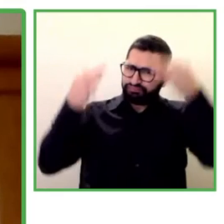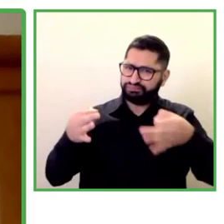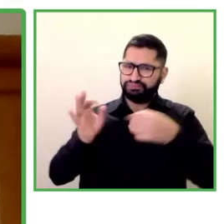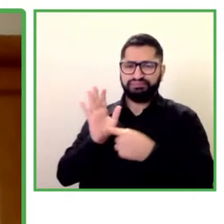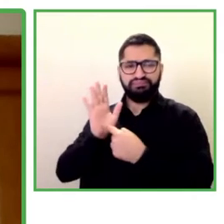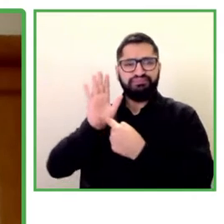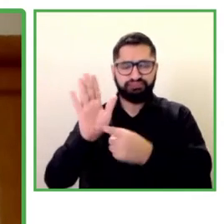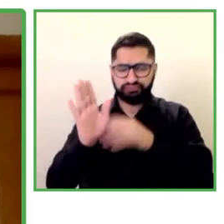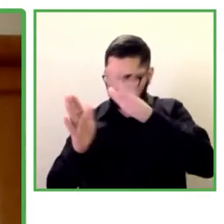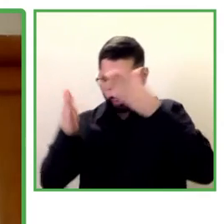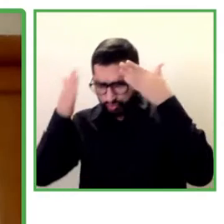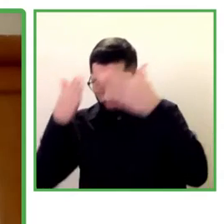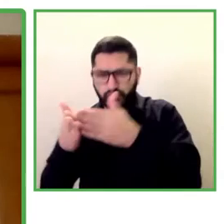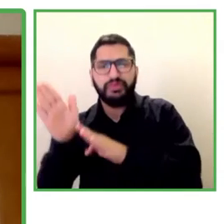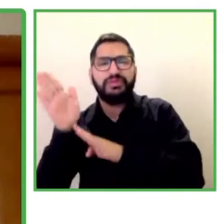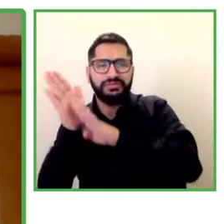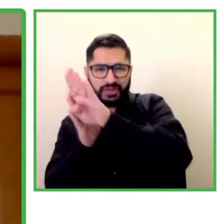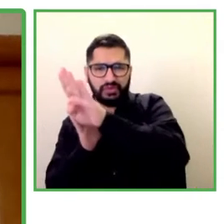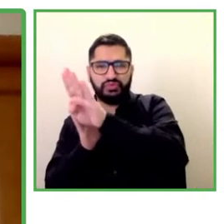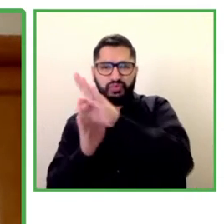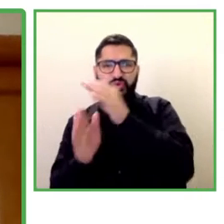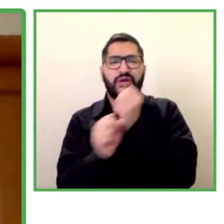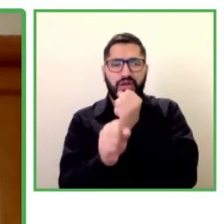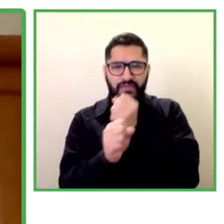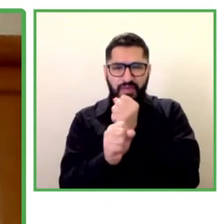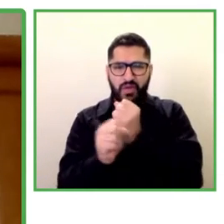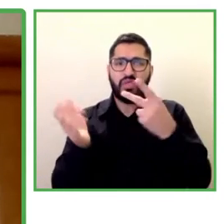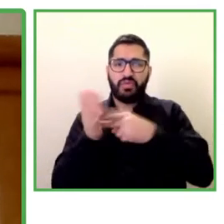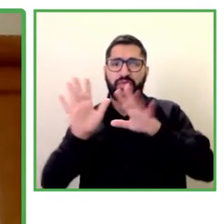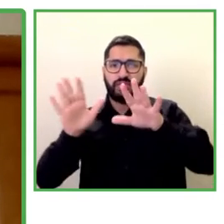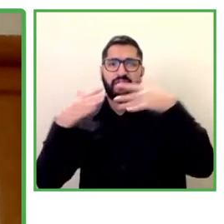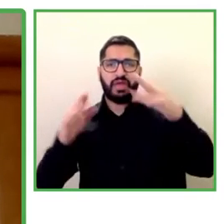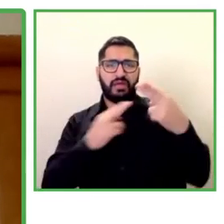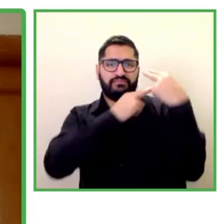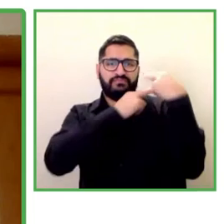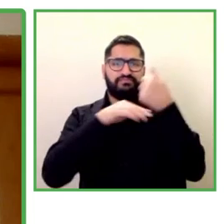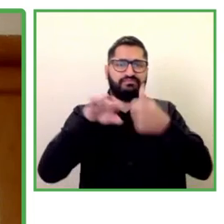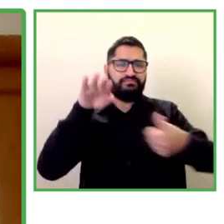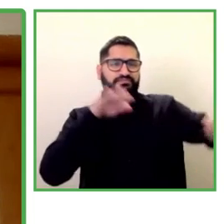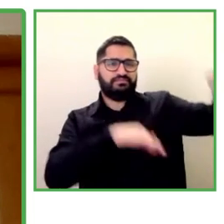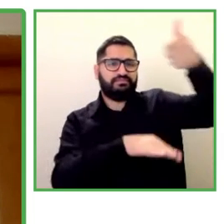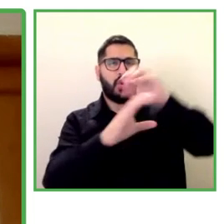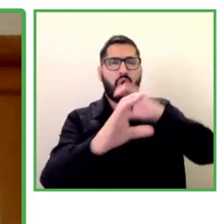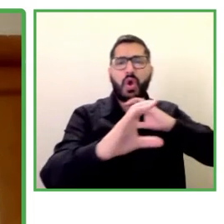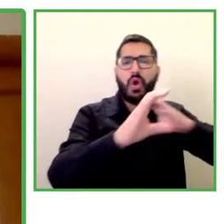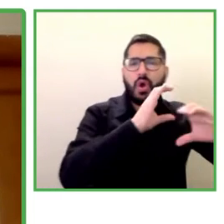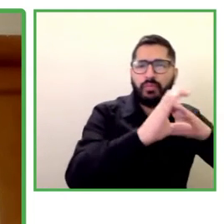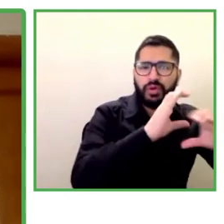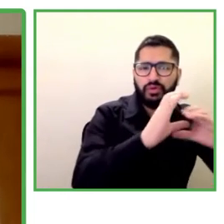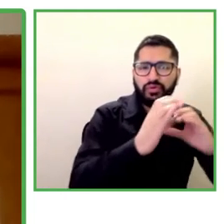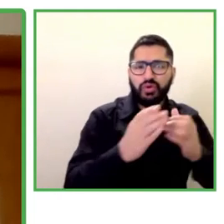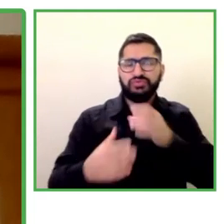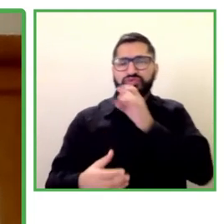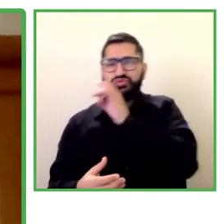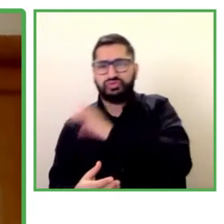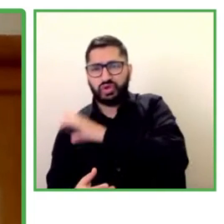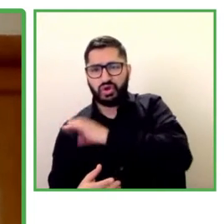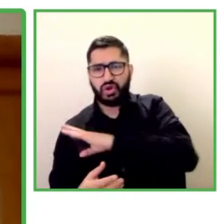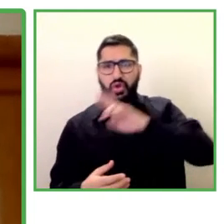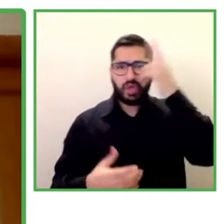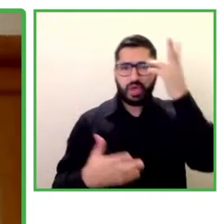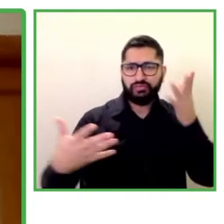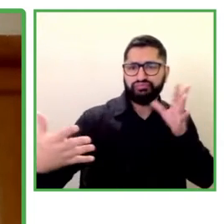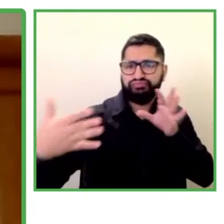from 2010. Fernando has been a director of Crear Comunicación for Argentina, Chile, Paraguay, and Uruguay, where he